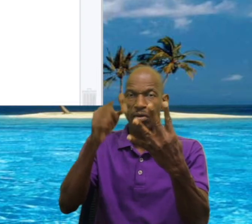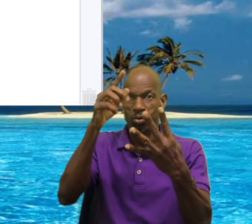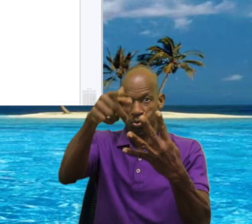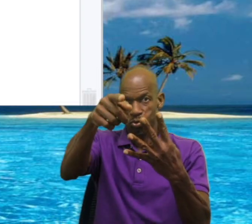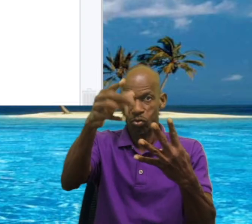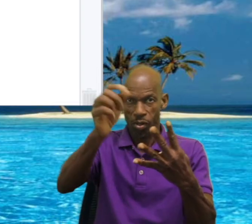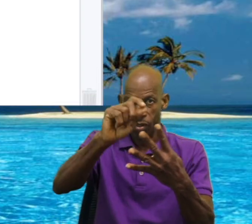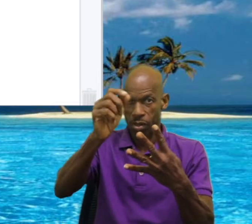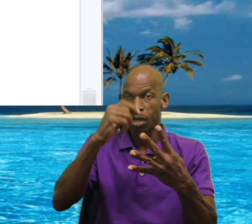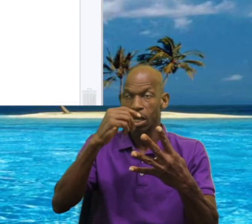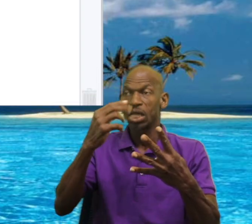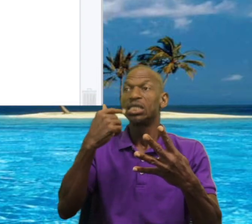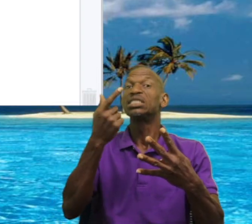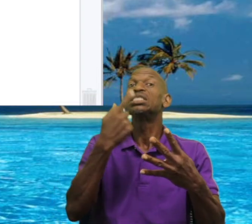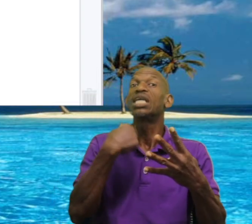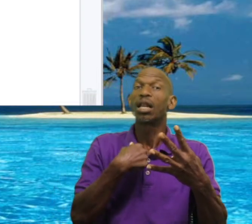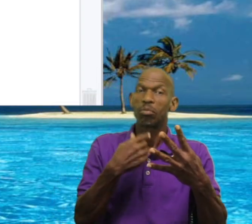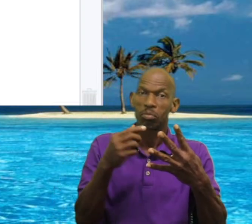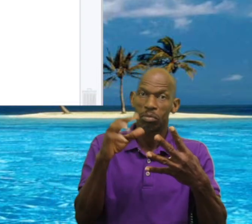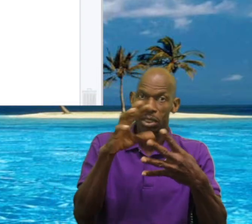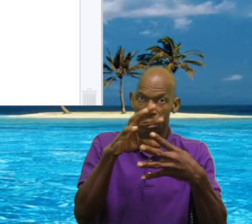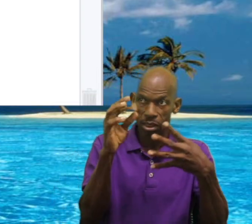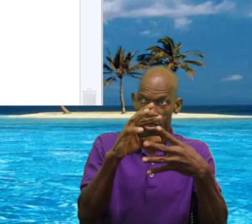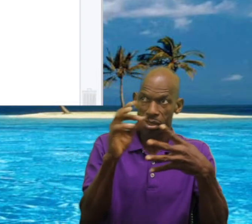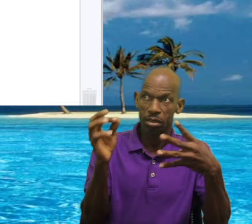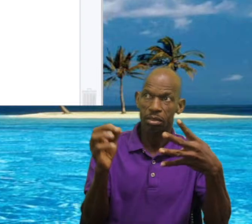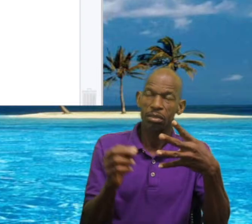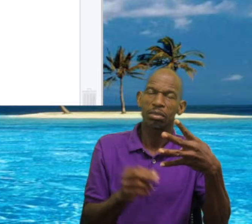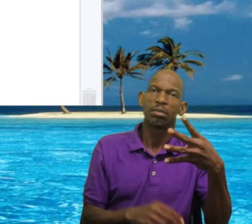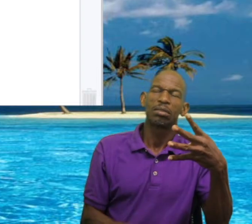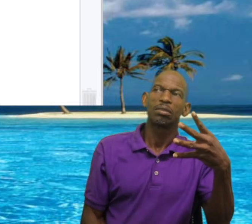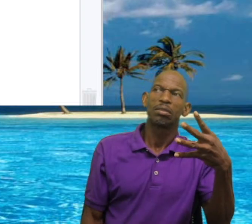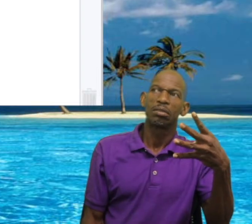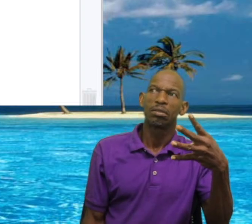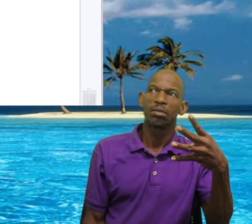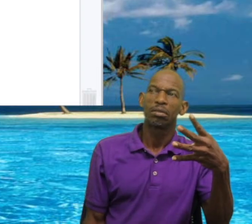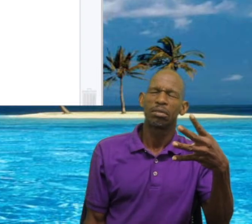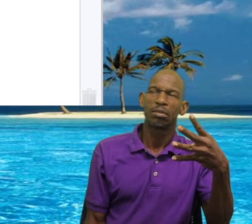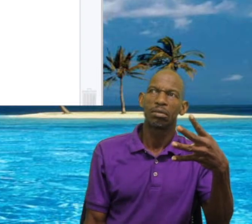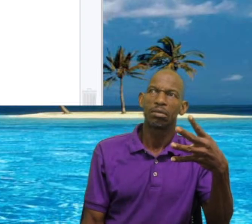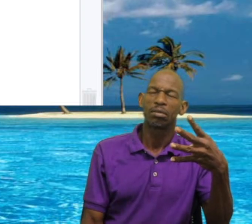I want a sentence with and, 2 sentences with and